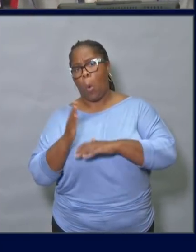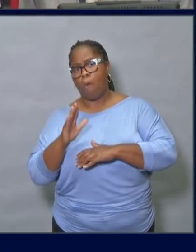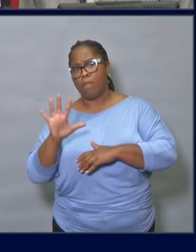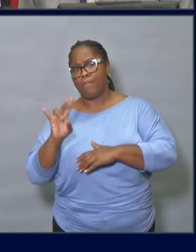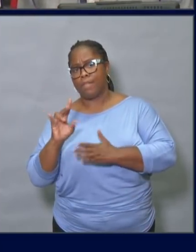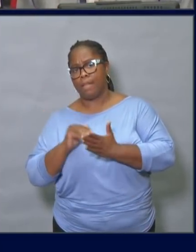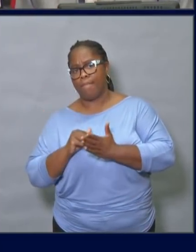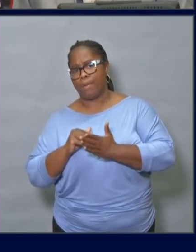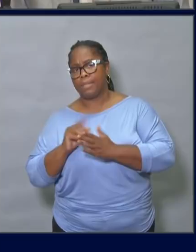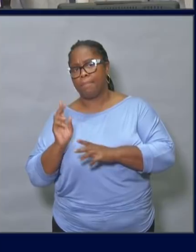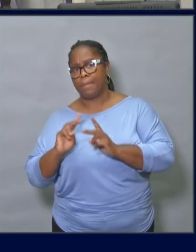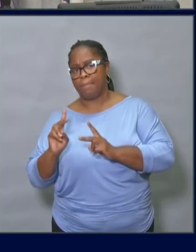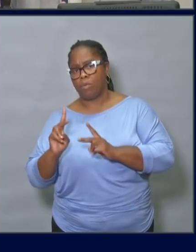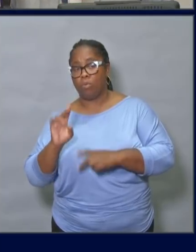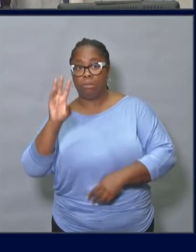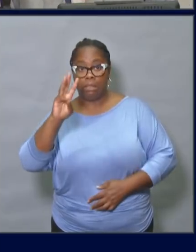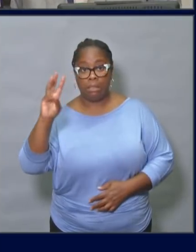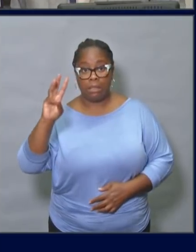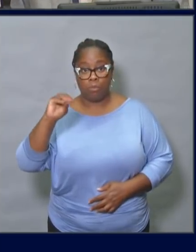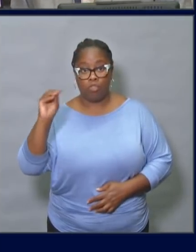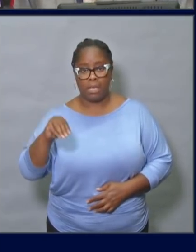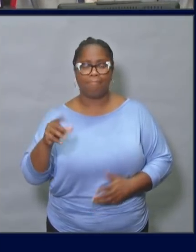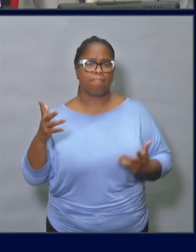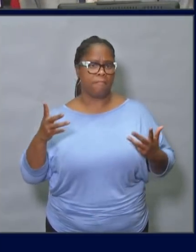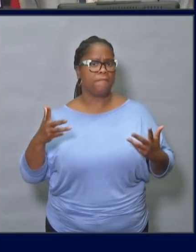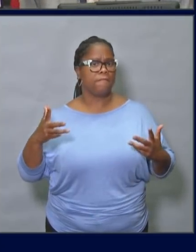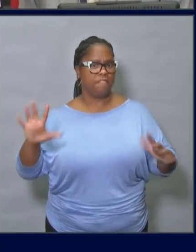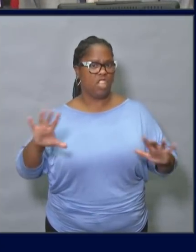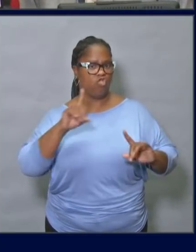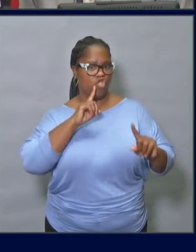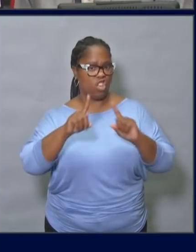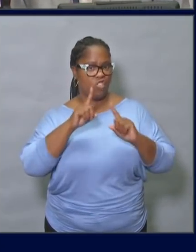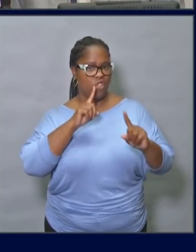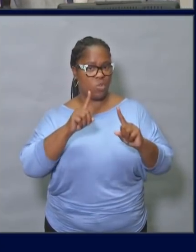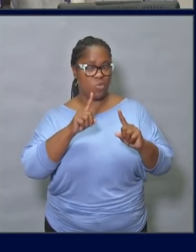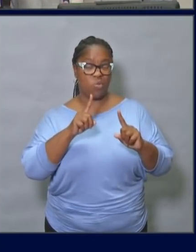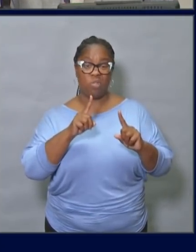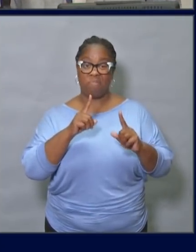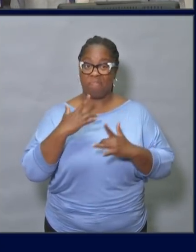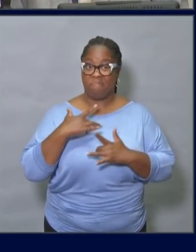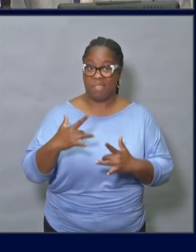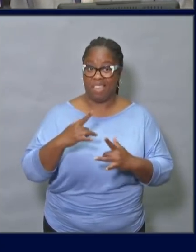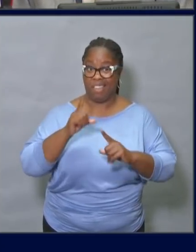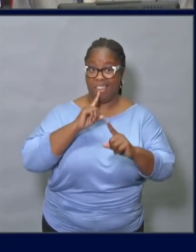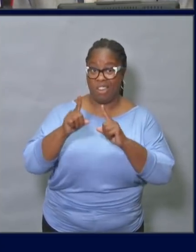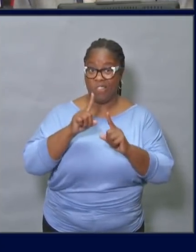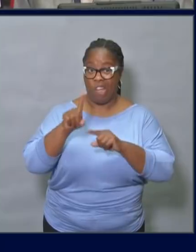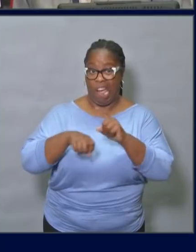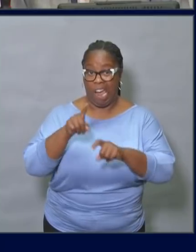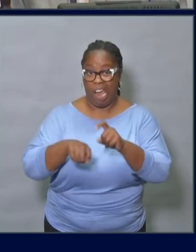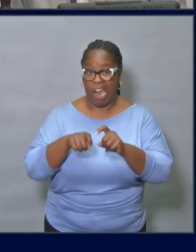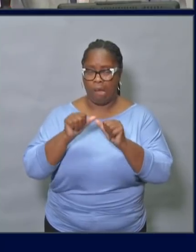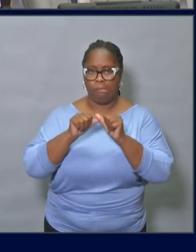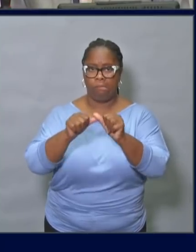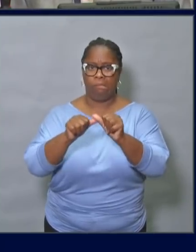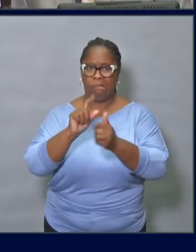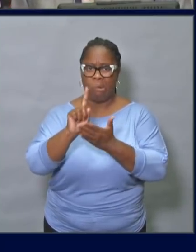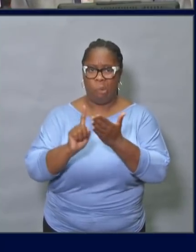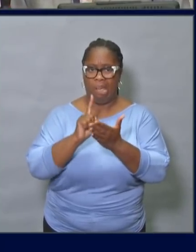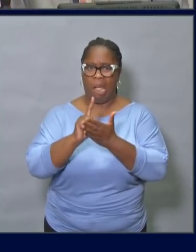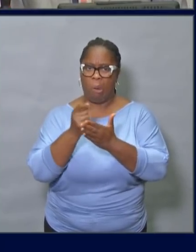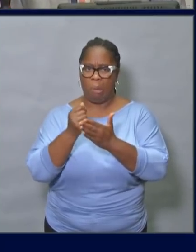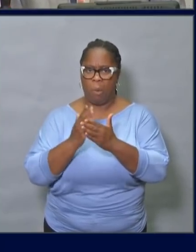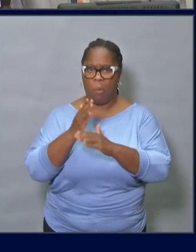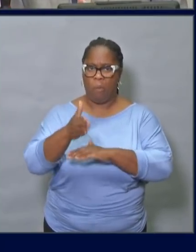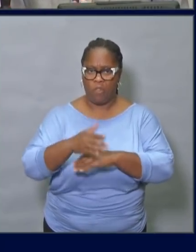people, actually completed the interview, which usually lasts for over an hour. The public health specialist solicits